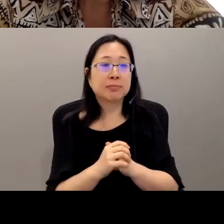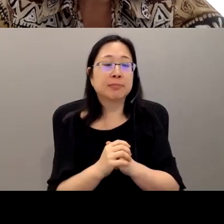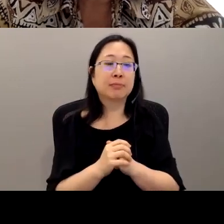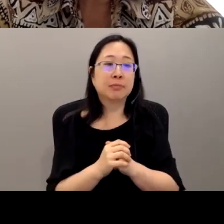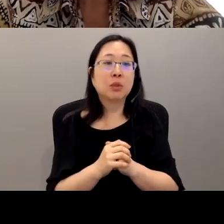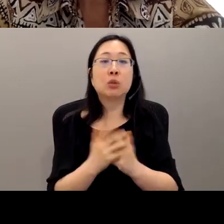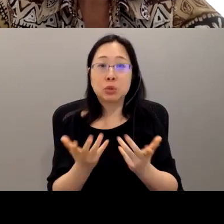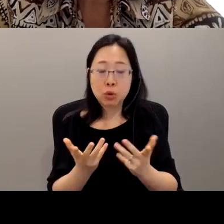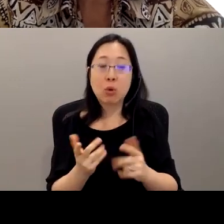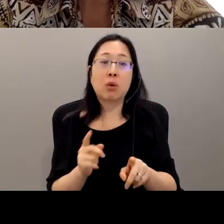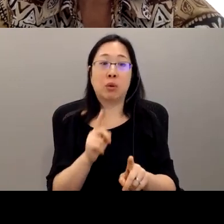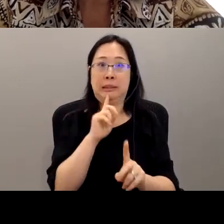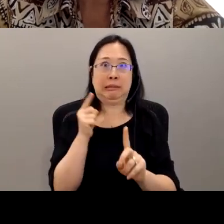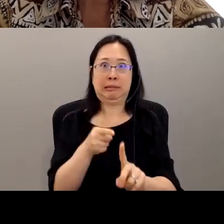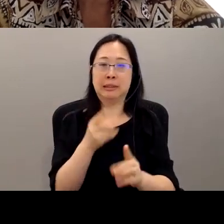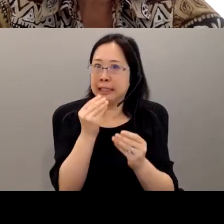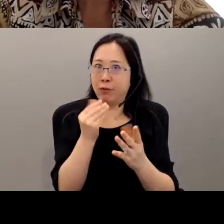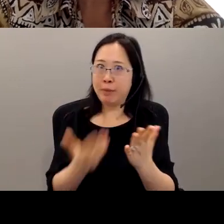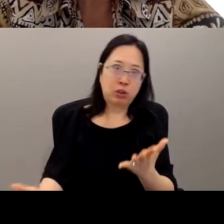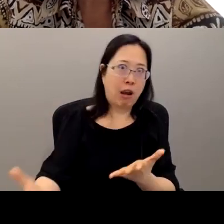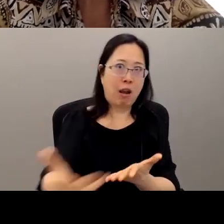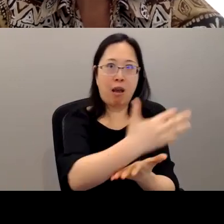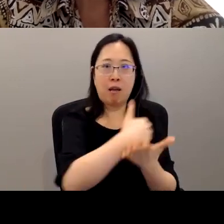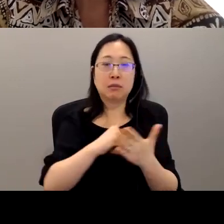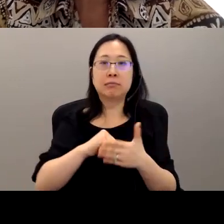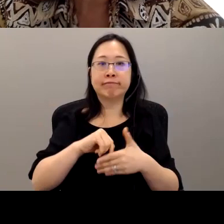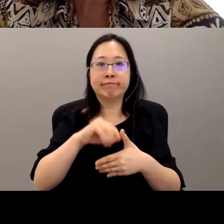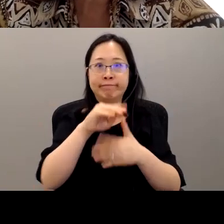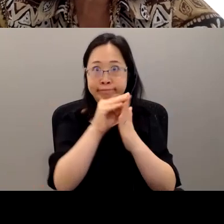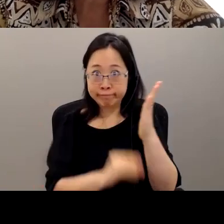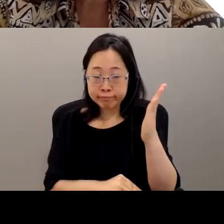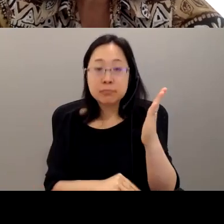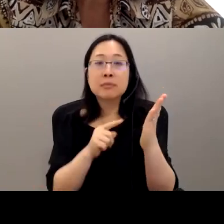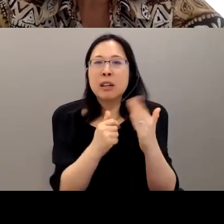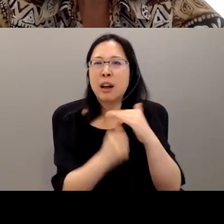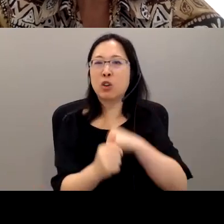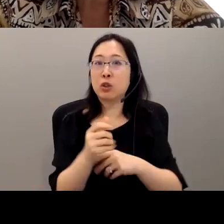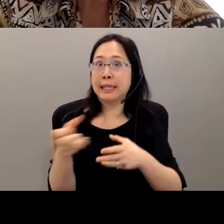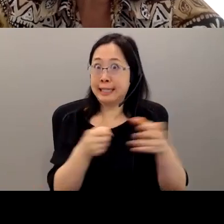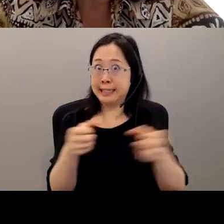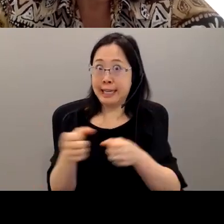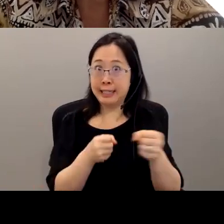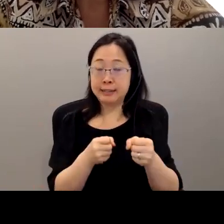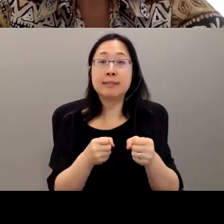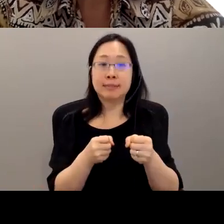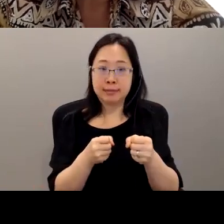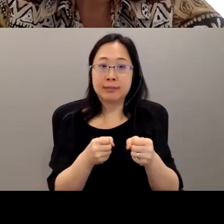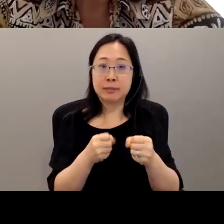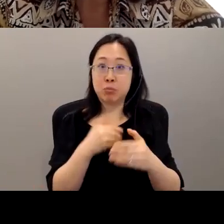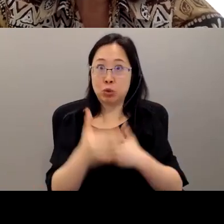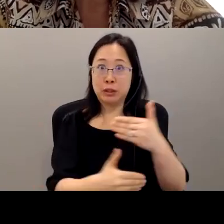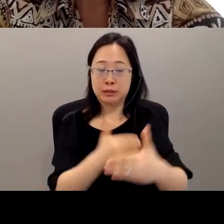all the information we want to collect in an intake, then we will schedule